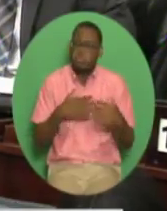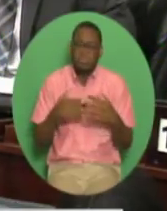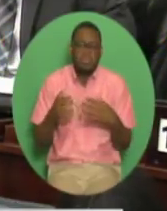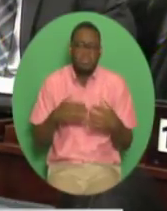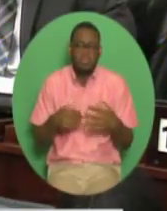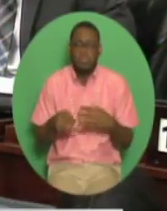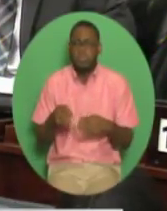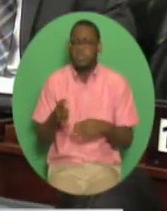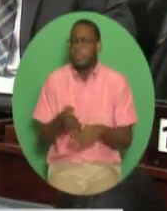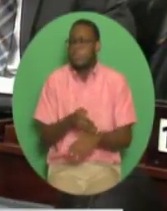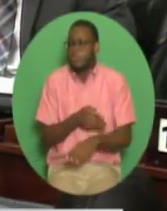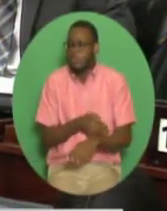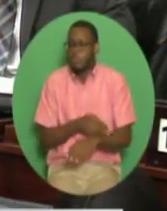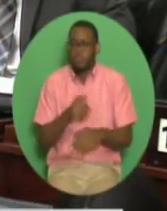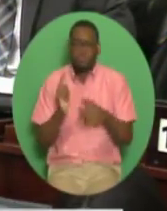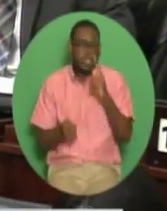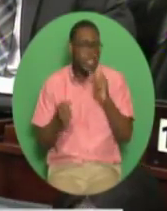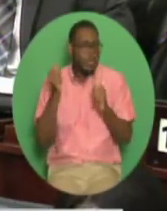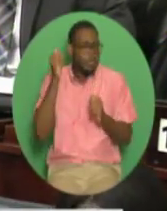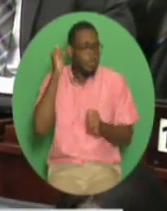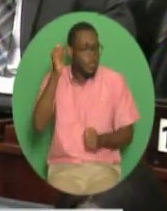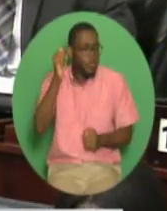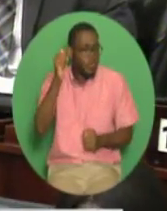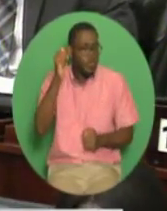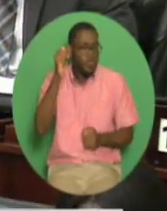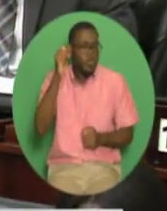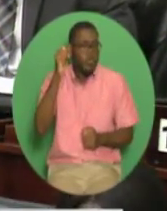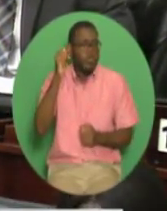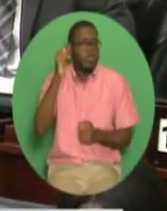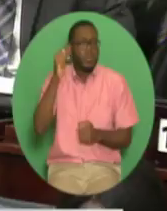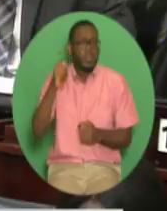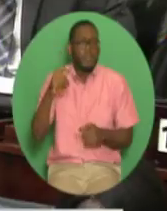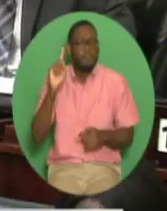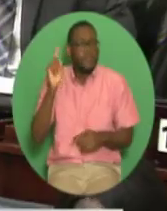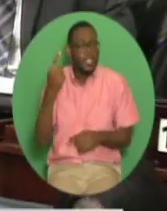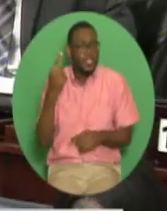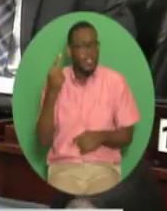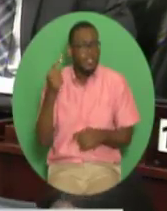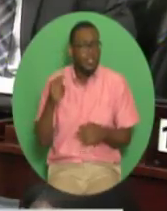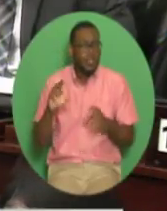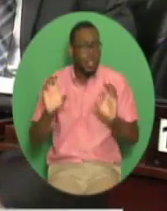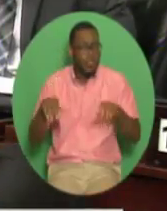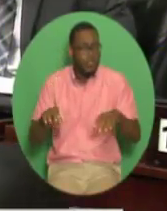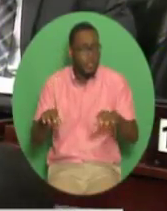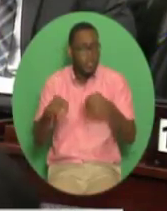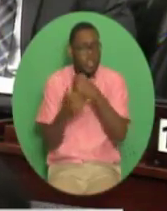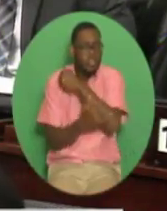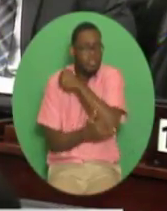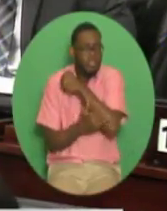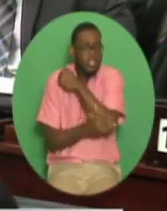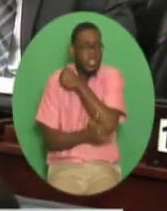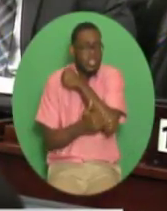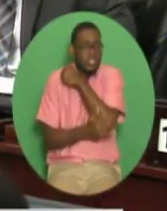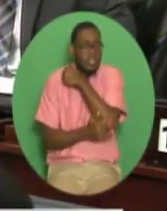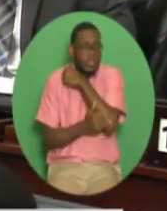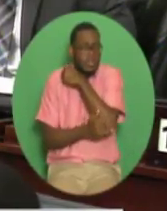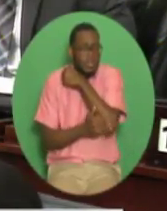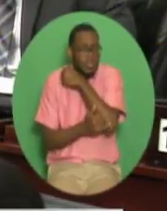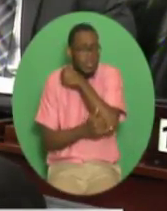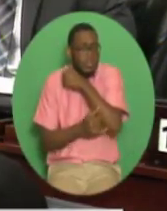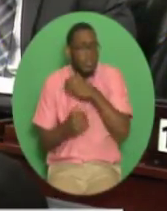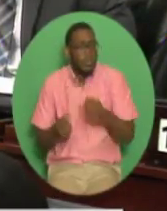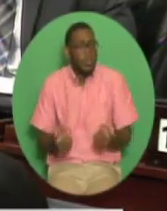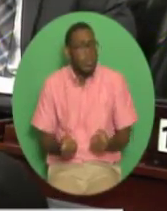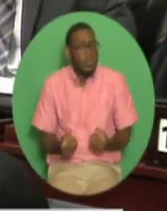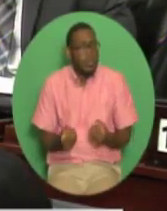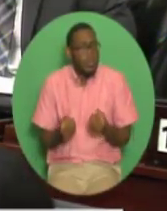Trinidad and Tobago is the only English-speaking country in the Caribbean that offers free